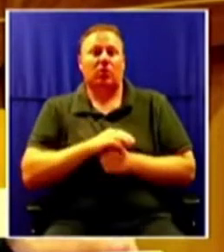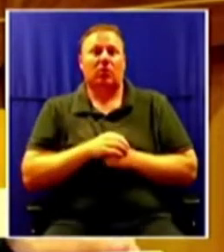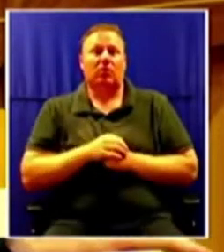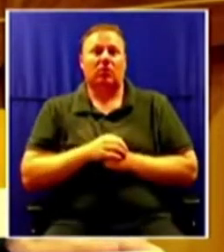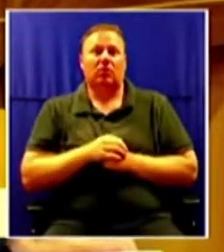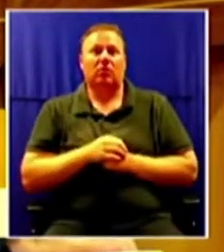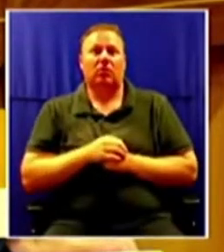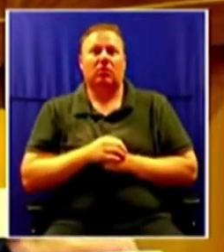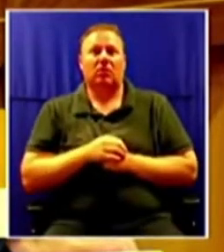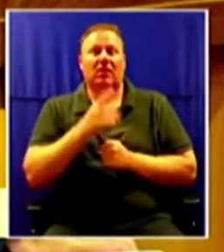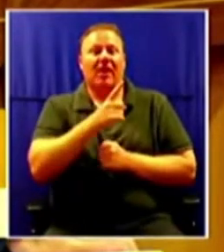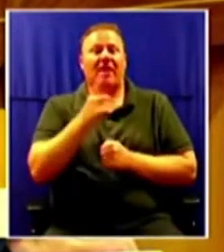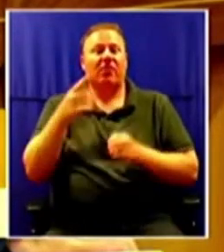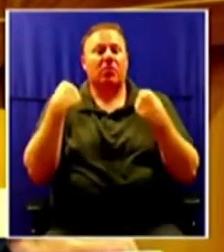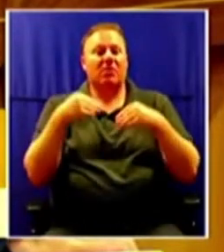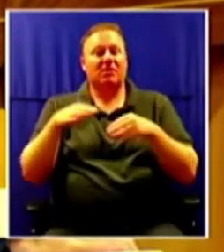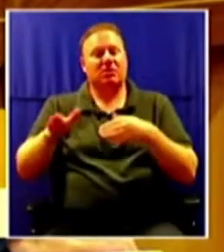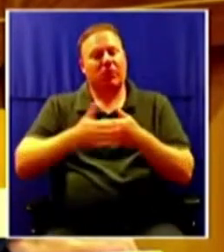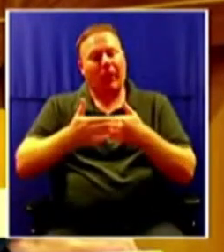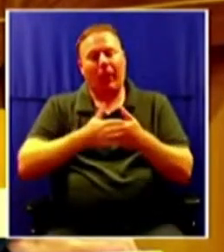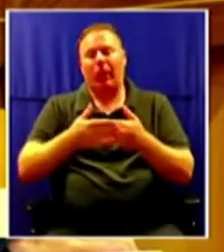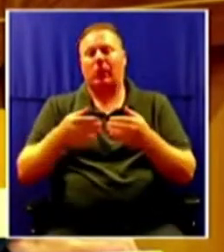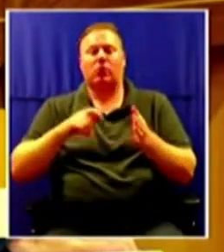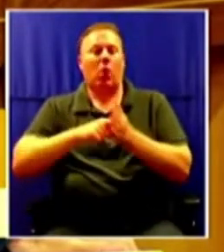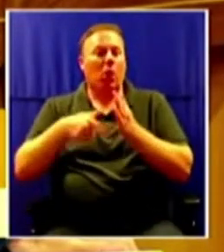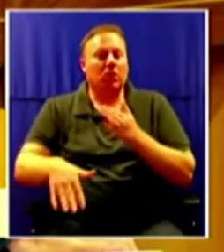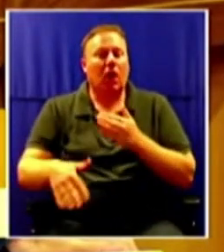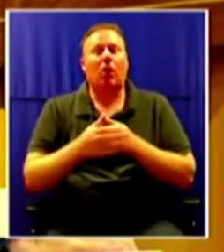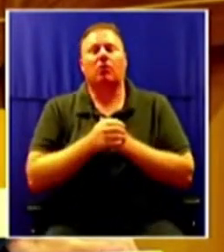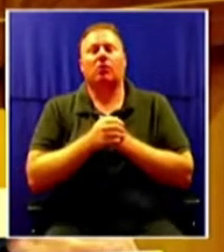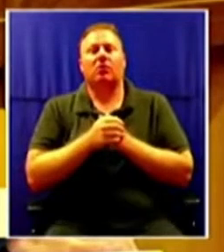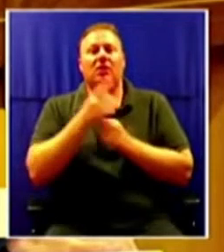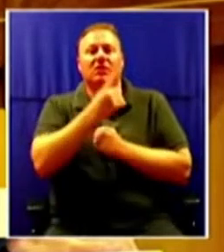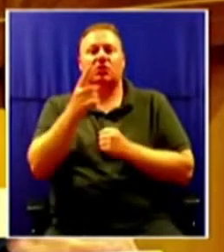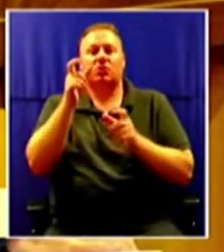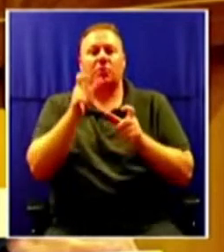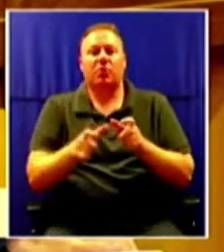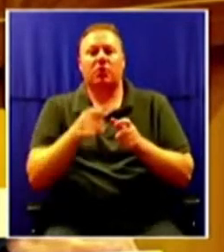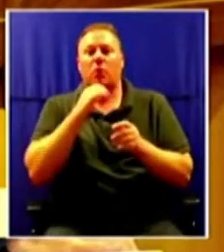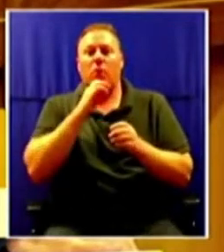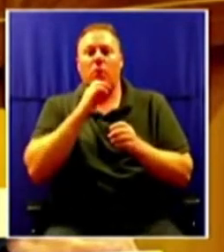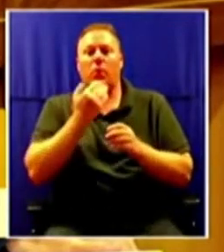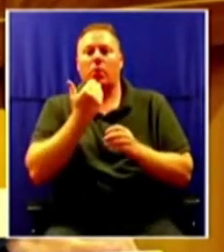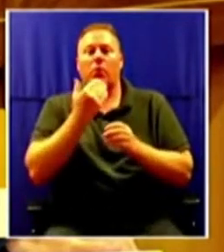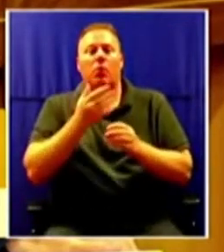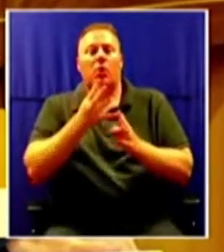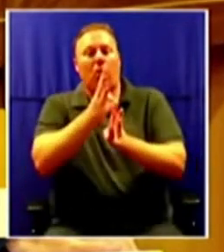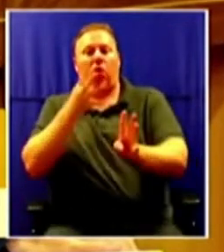gazetted, with every business that closed its doors, and with every single person that joined the lines of the